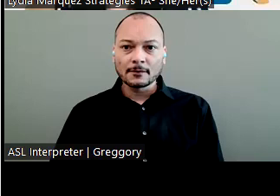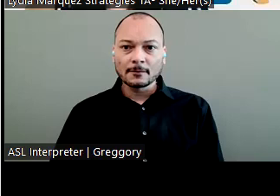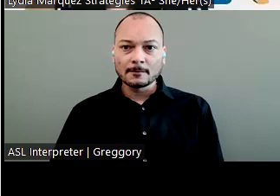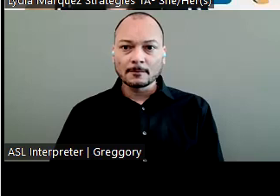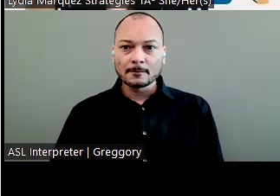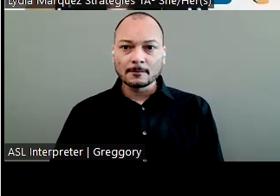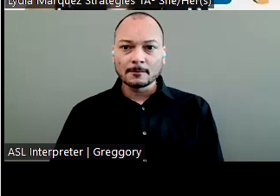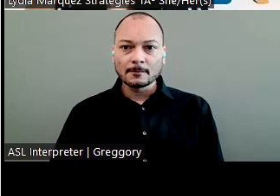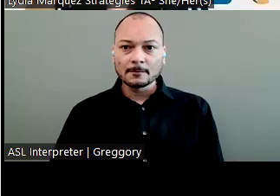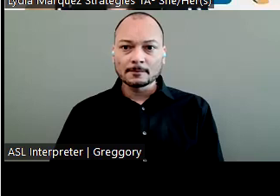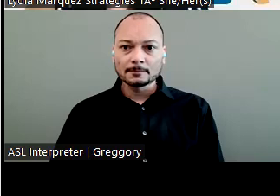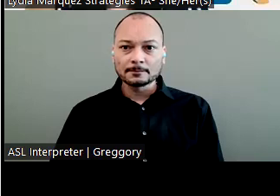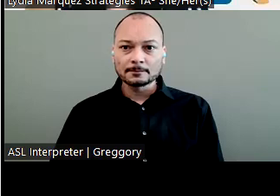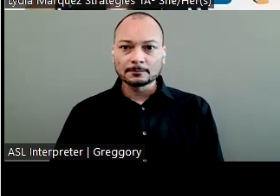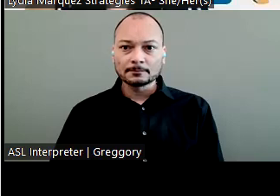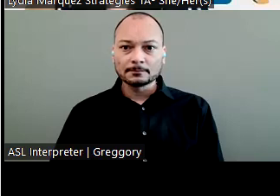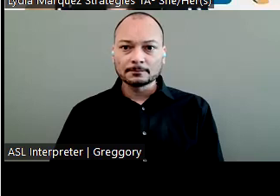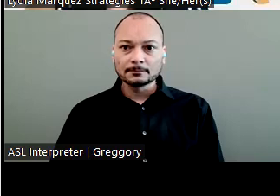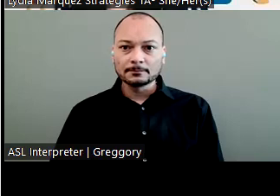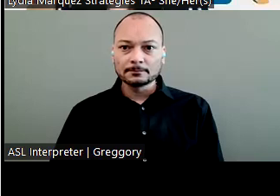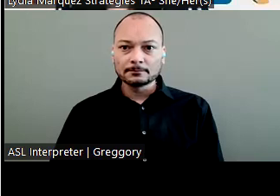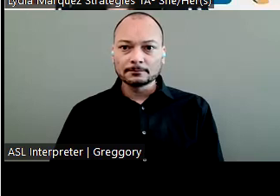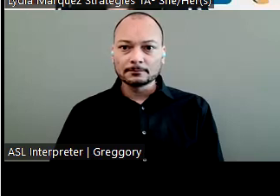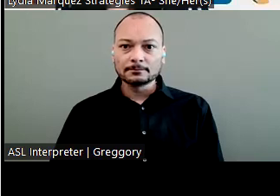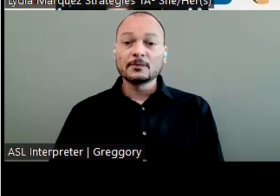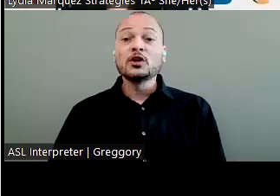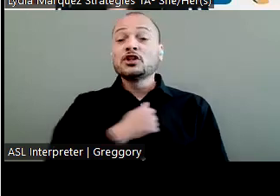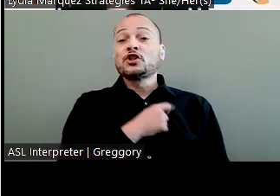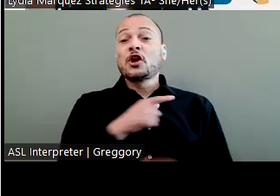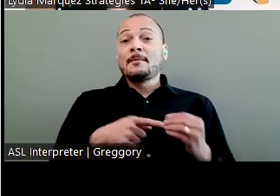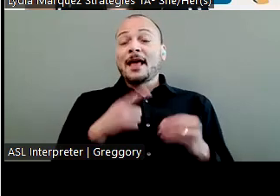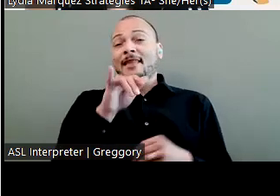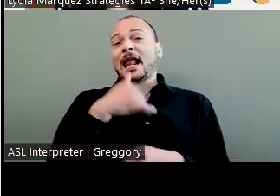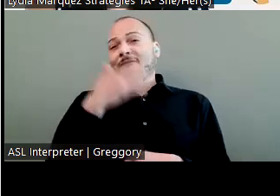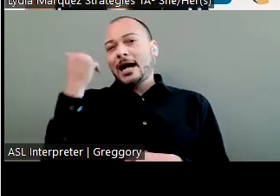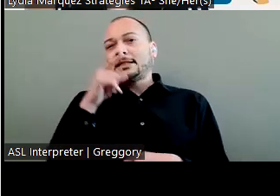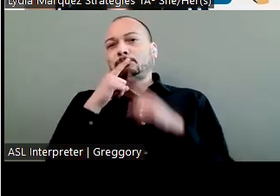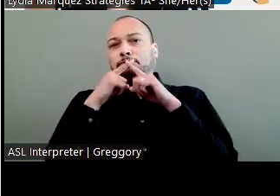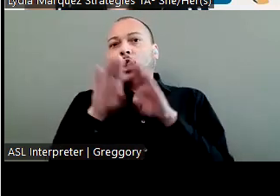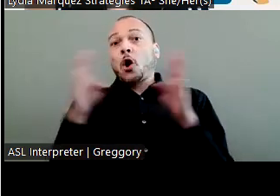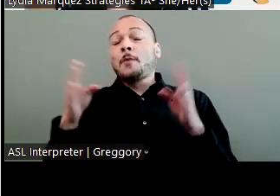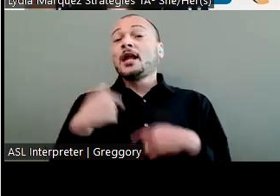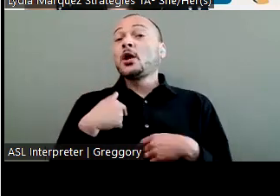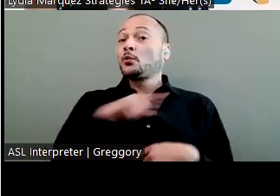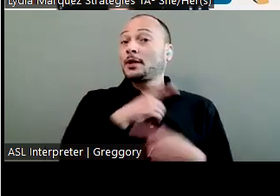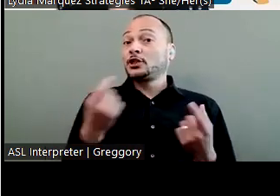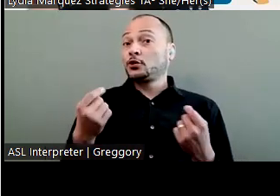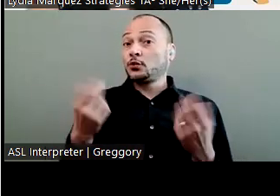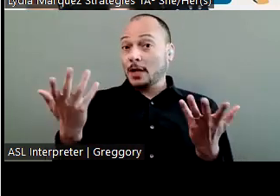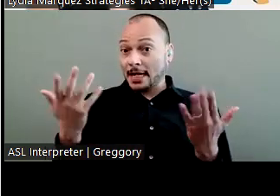Okay, sorry about that. I forgot to unmute. Welcome back, folks. What we want to do is to go around